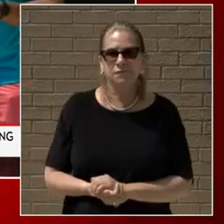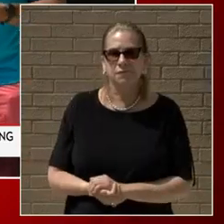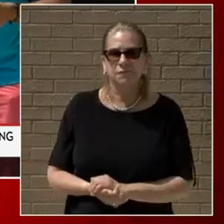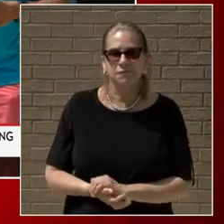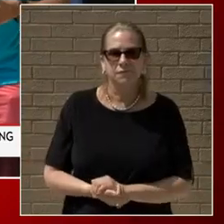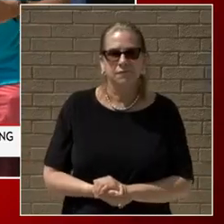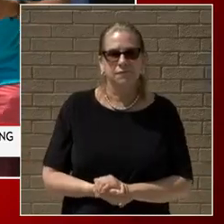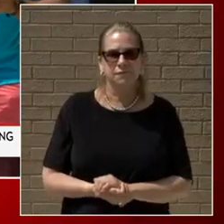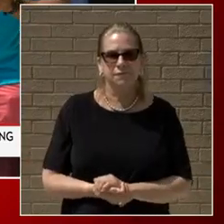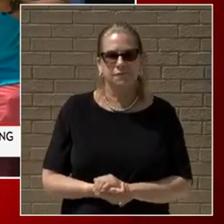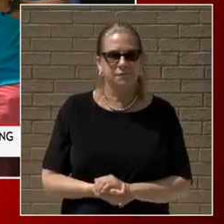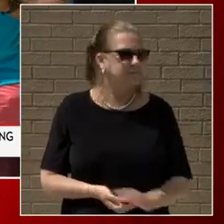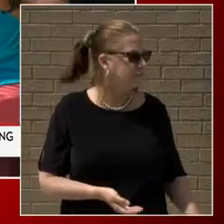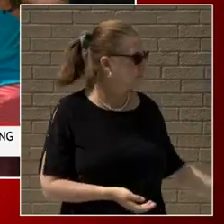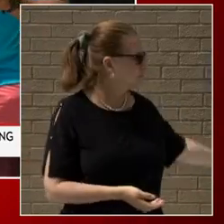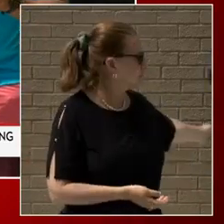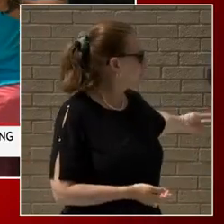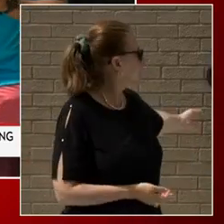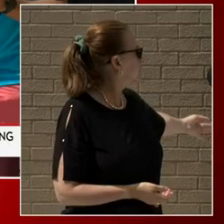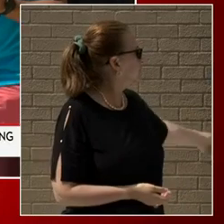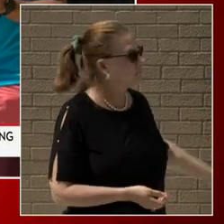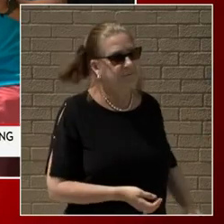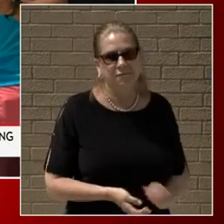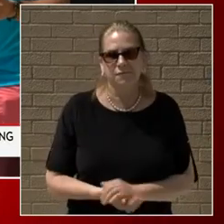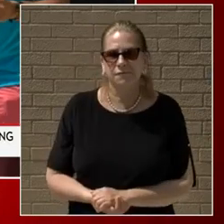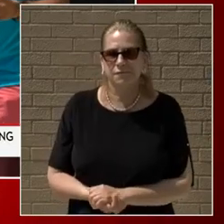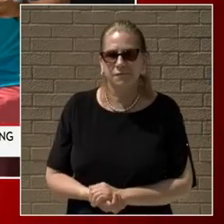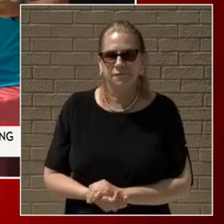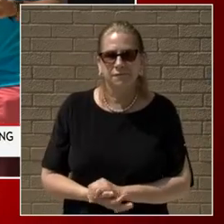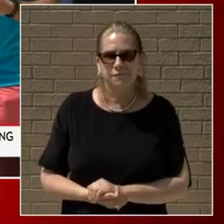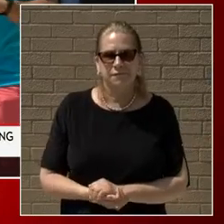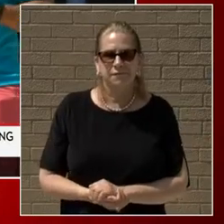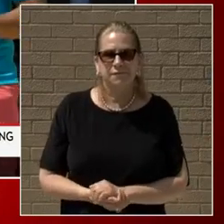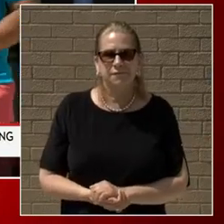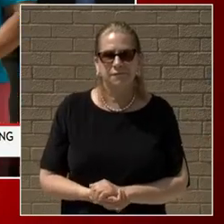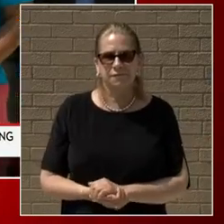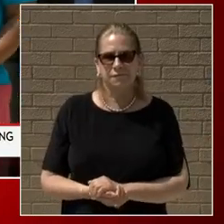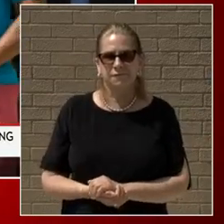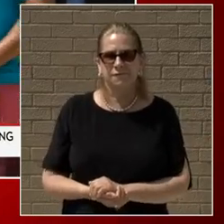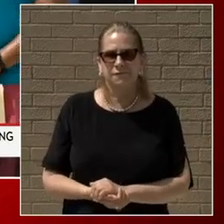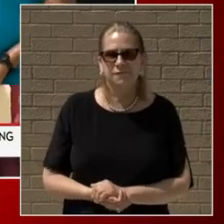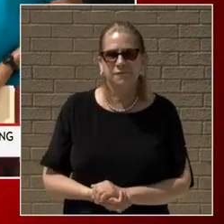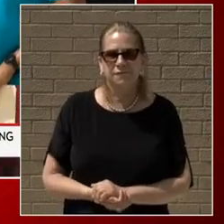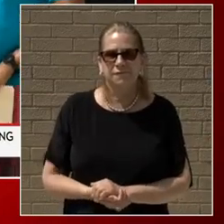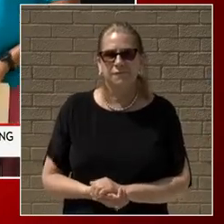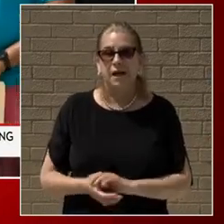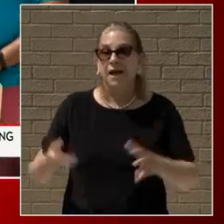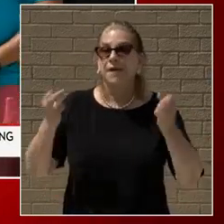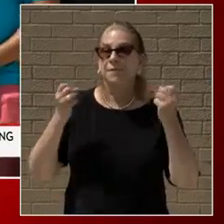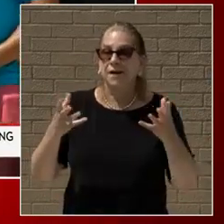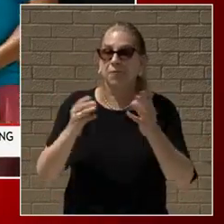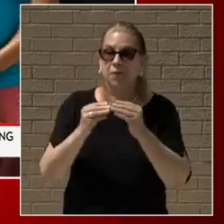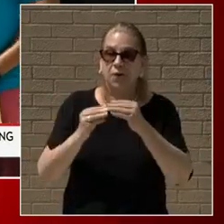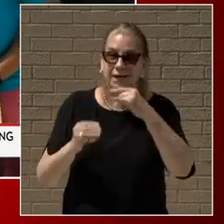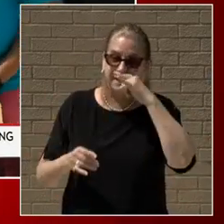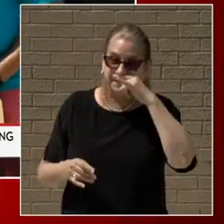And this summer, many more kids and families will be able to enjoy this new